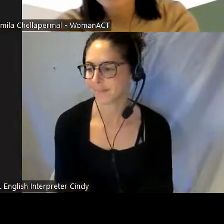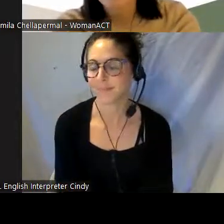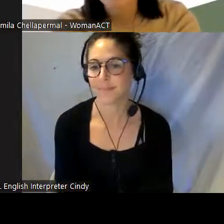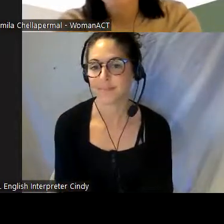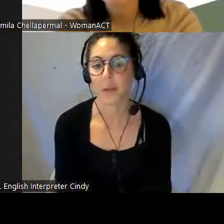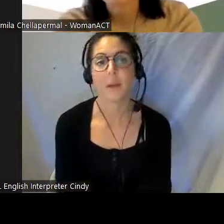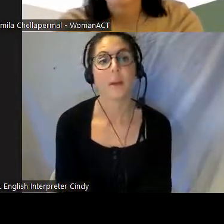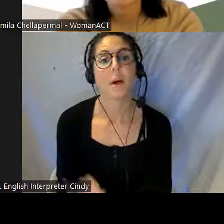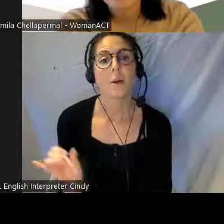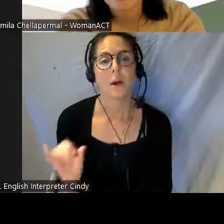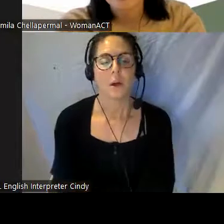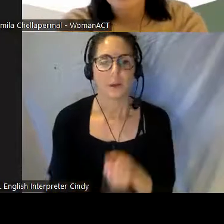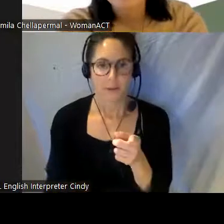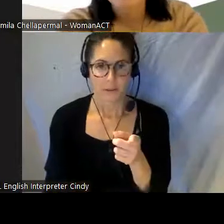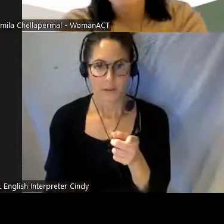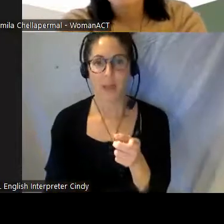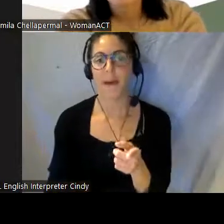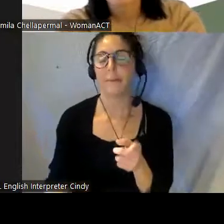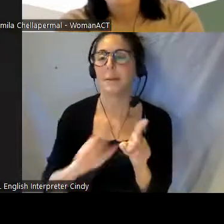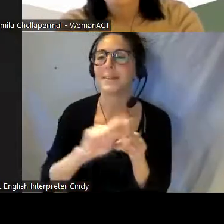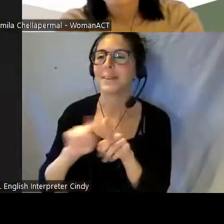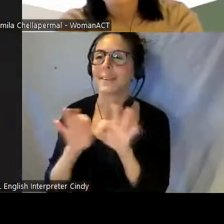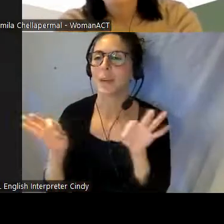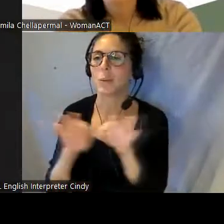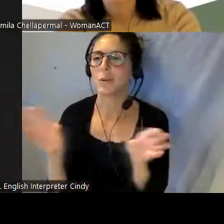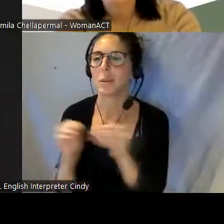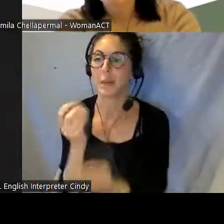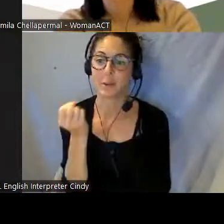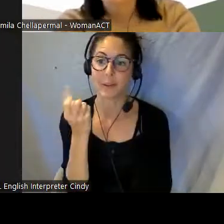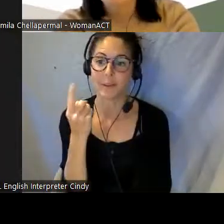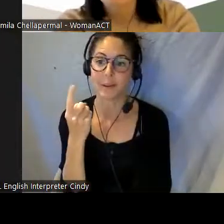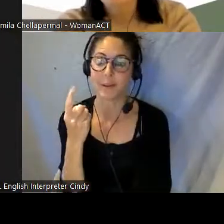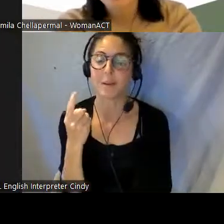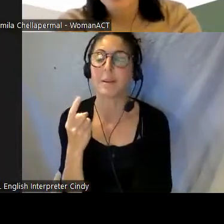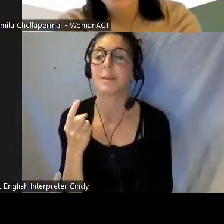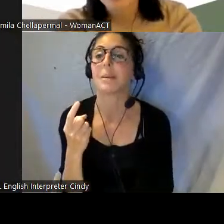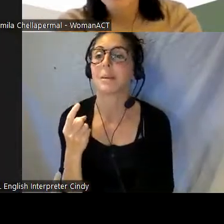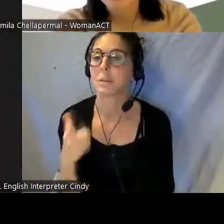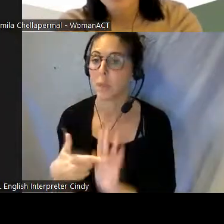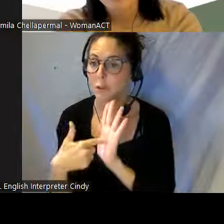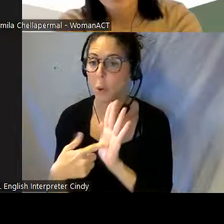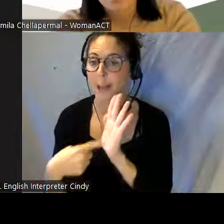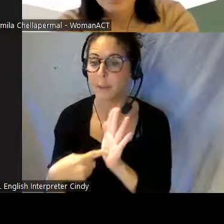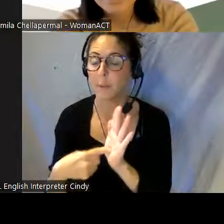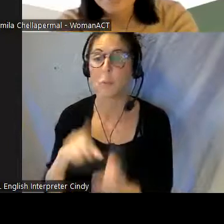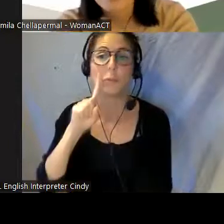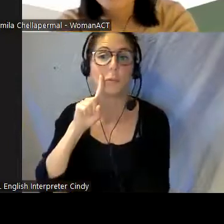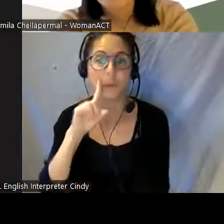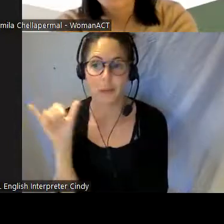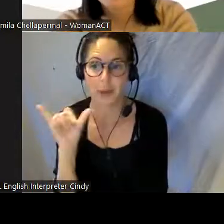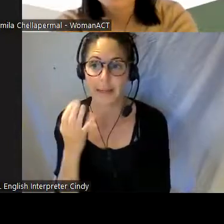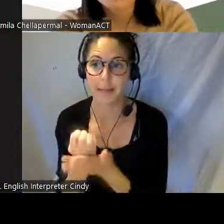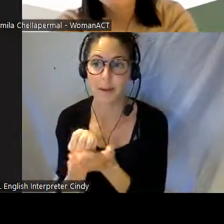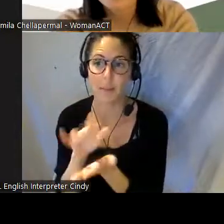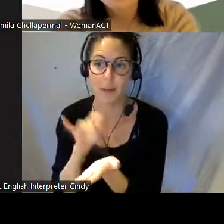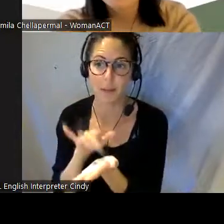for senior immigrant women in 11 languages that have examples of what economic abuse can look like, so that they